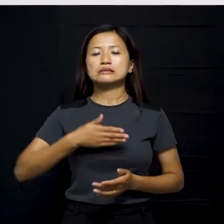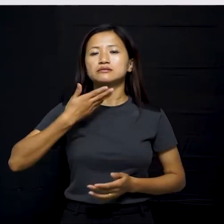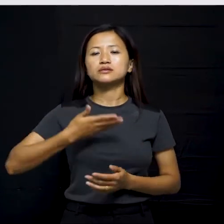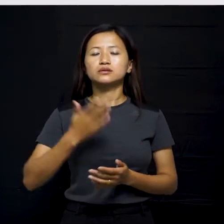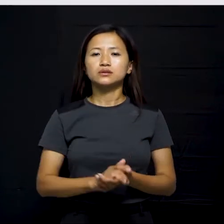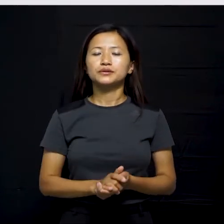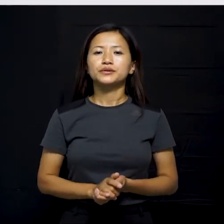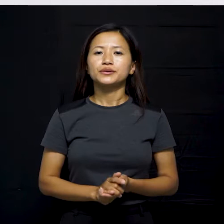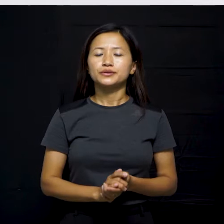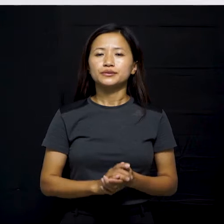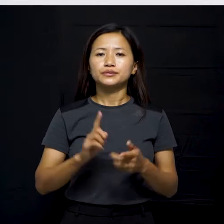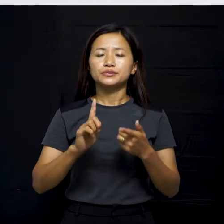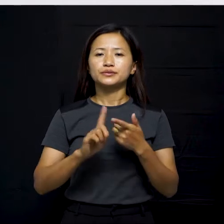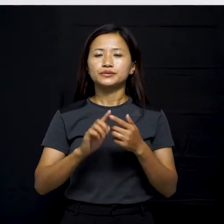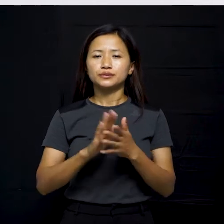you on